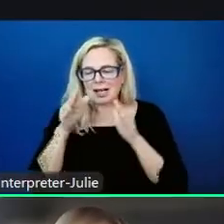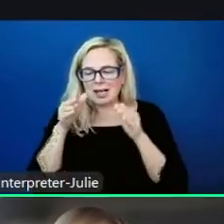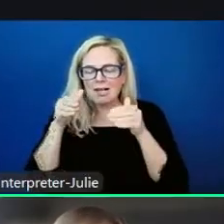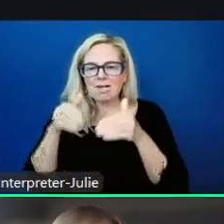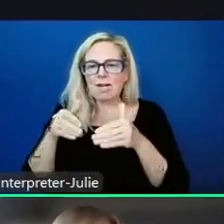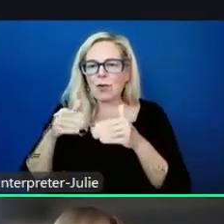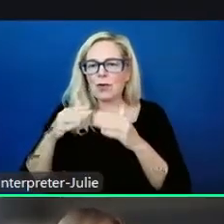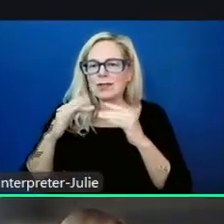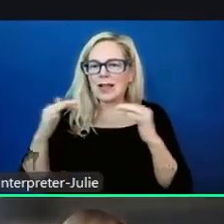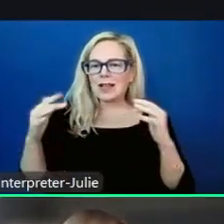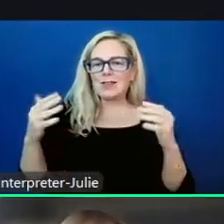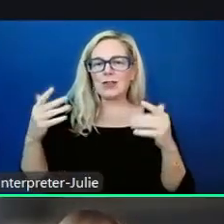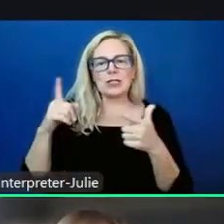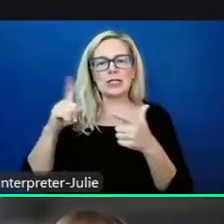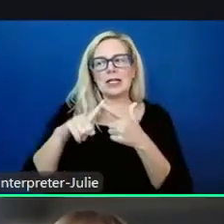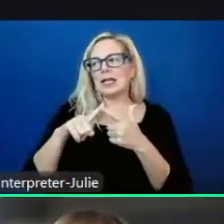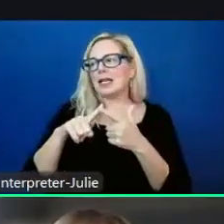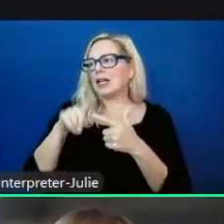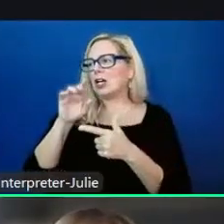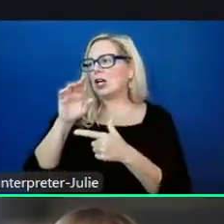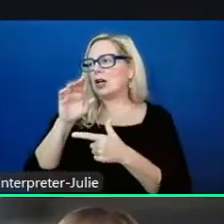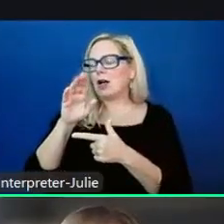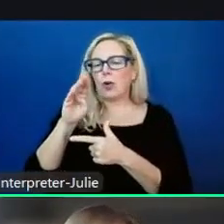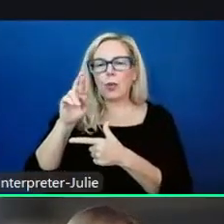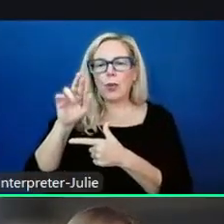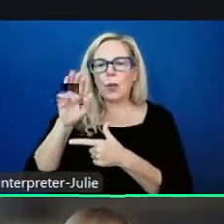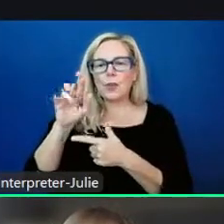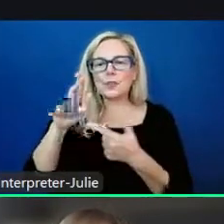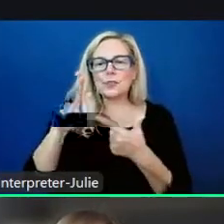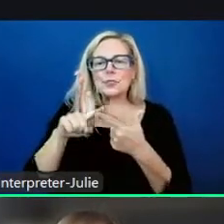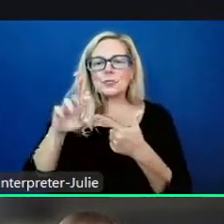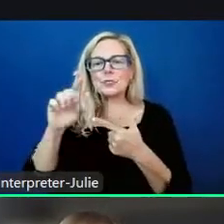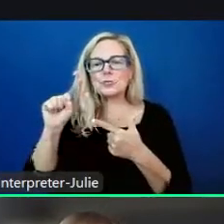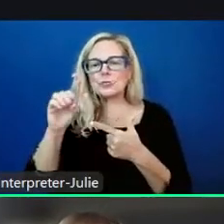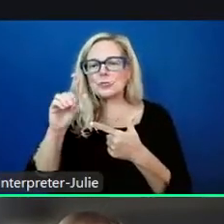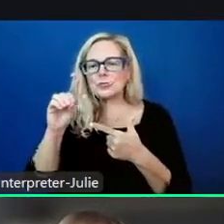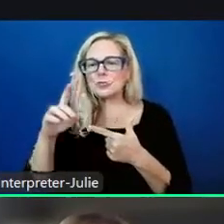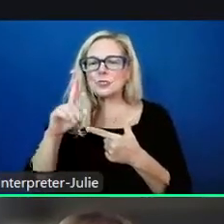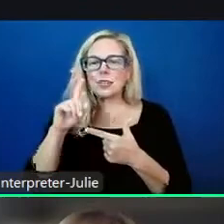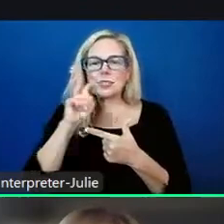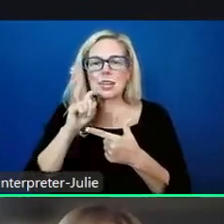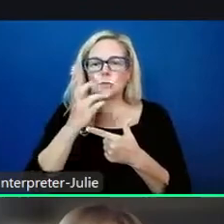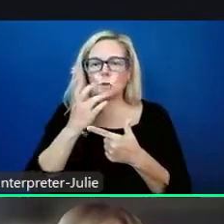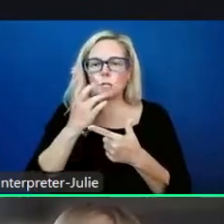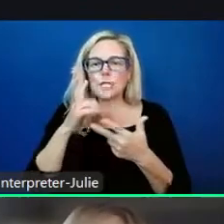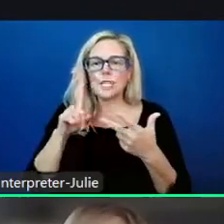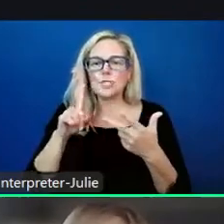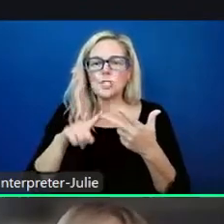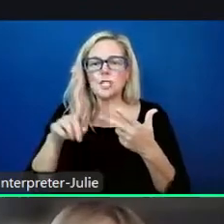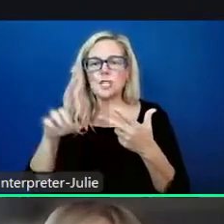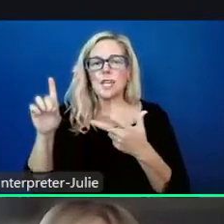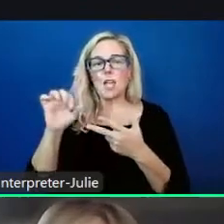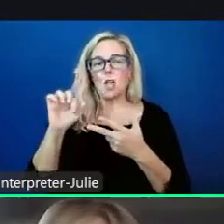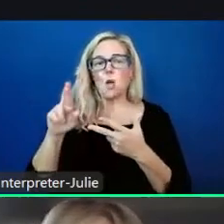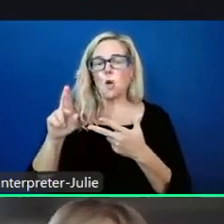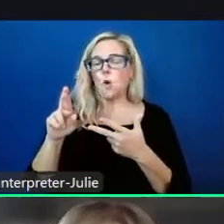So it could be race, sexual orientation, gender, and in the case of the Dawn BRG,